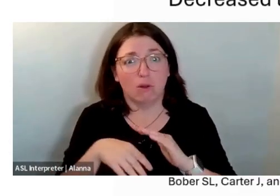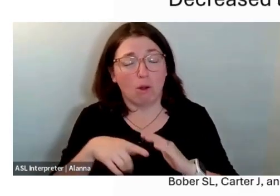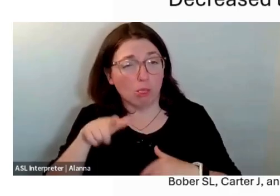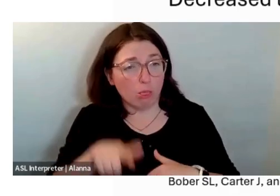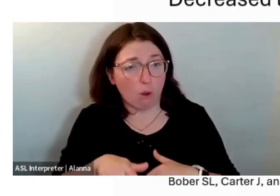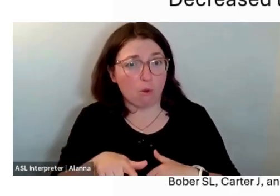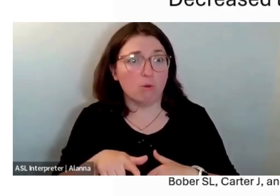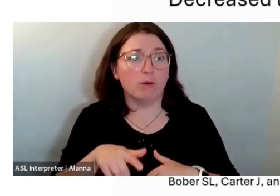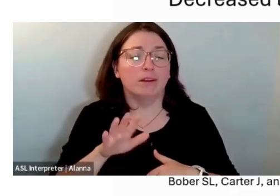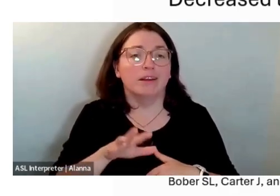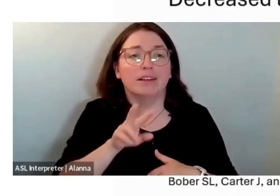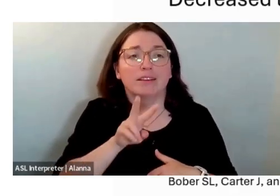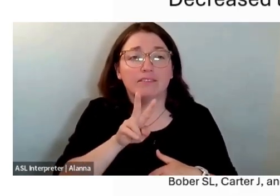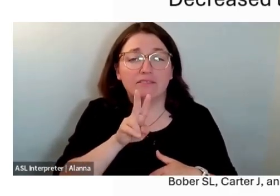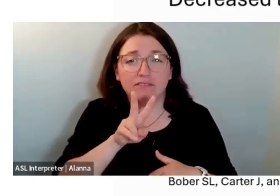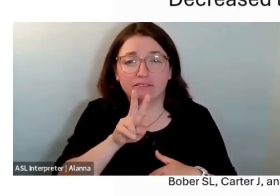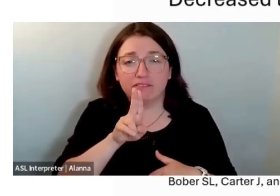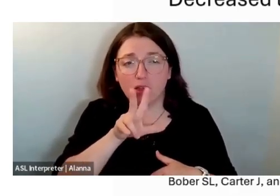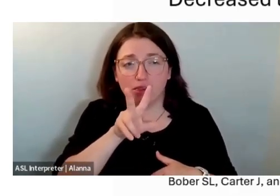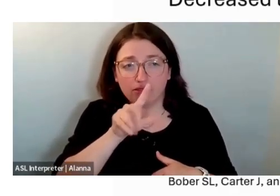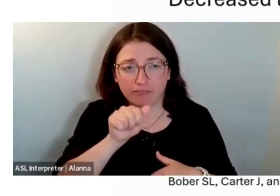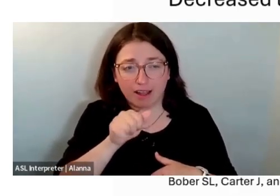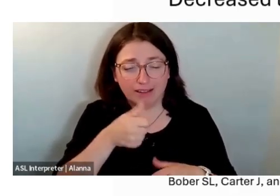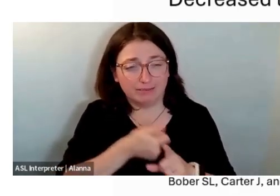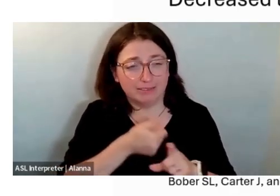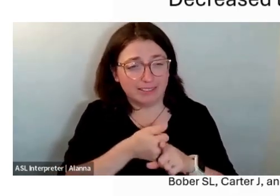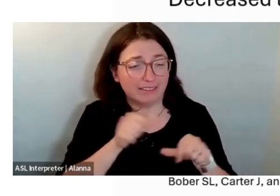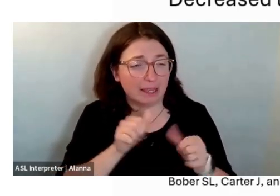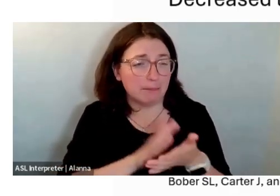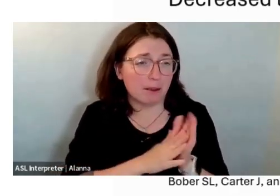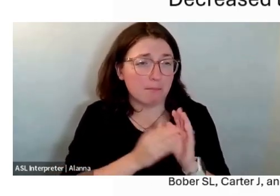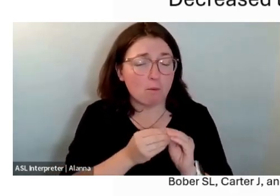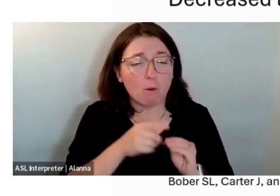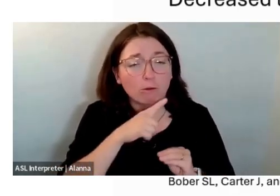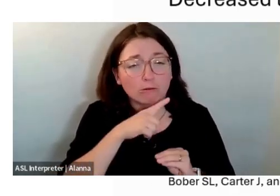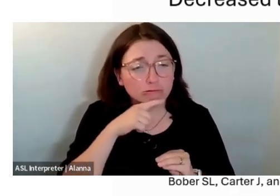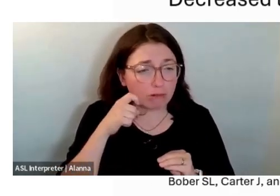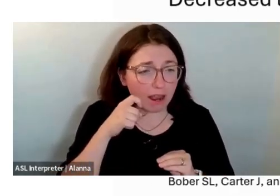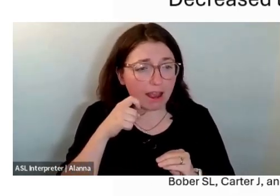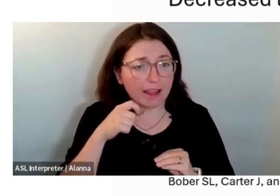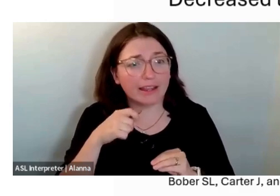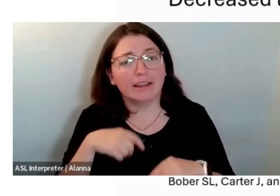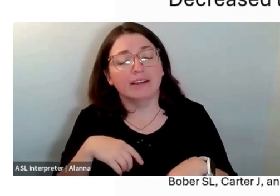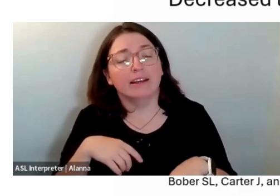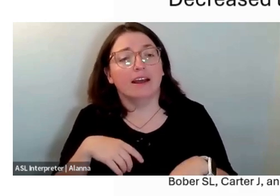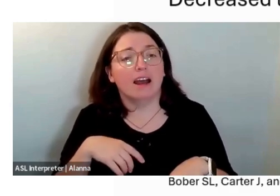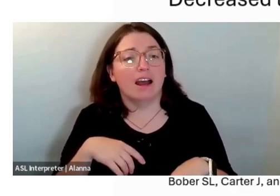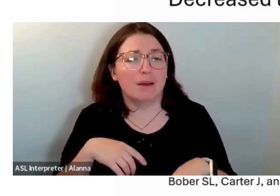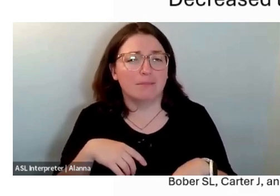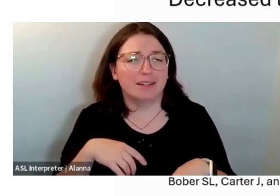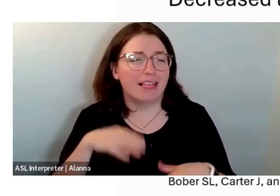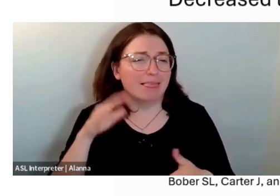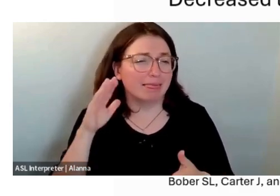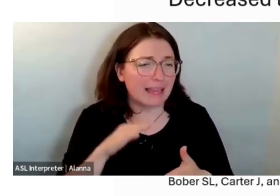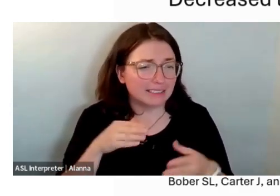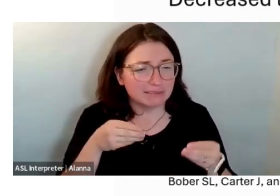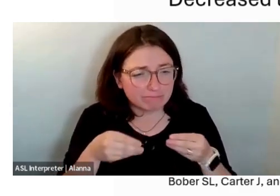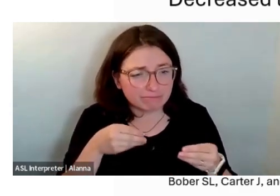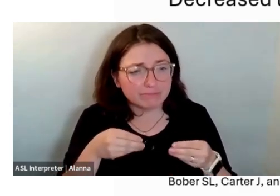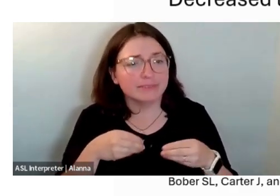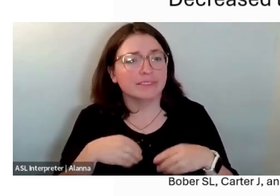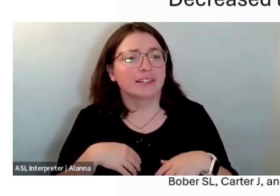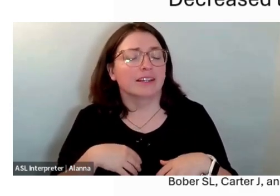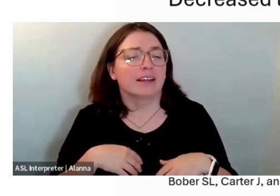drier, more sensitive, less resilient. And more than half of people who go through a